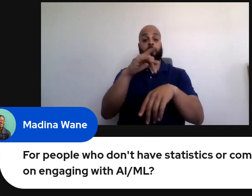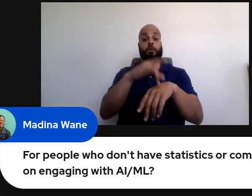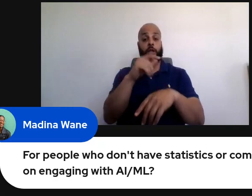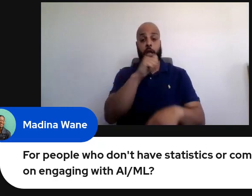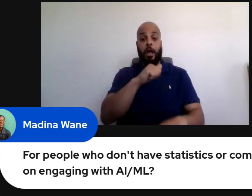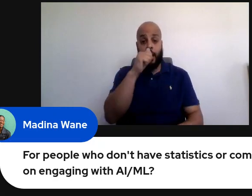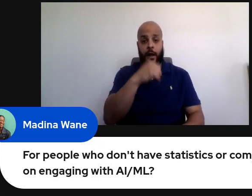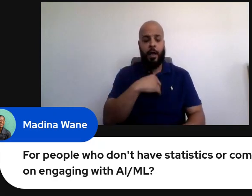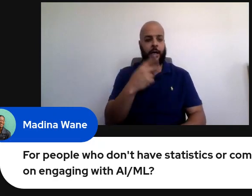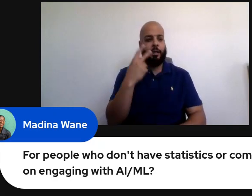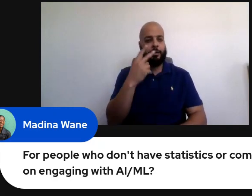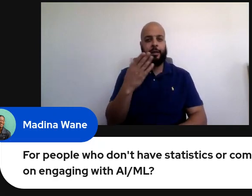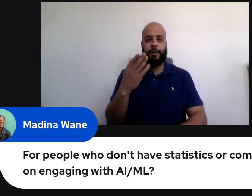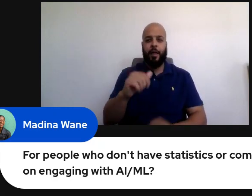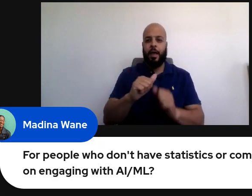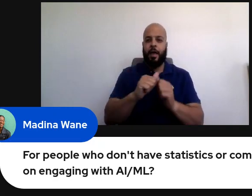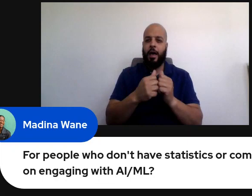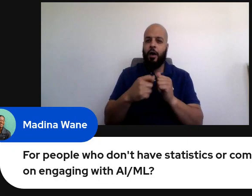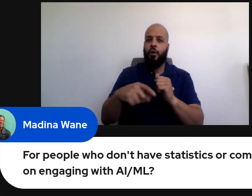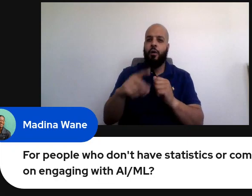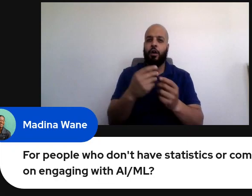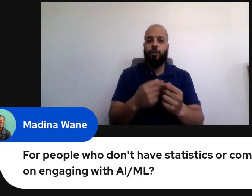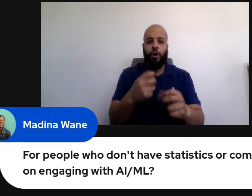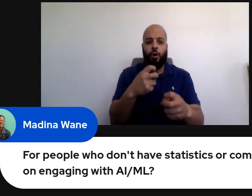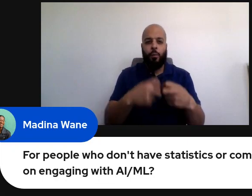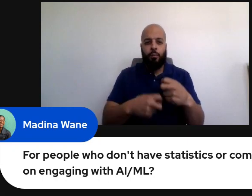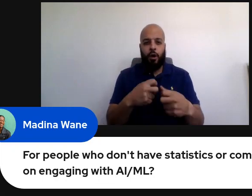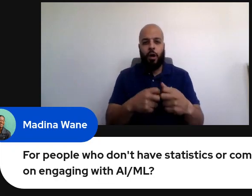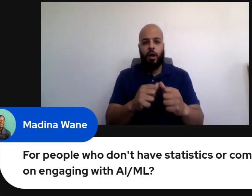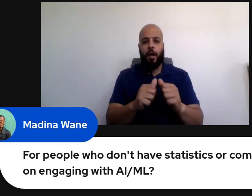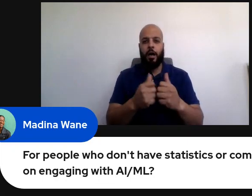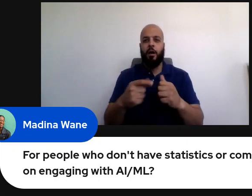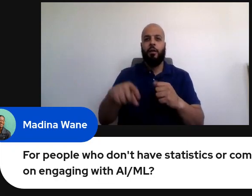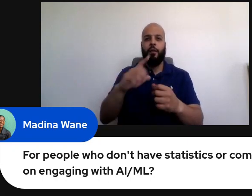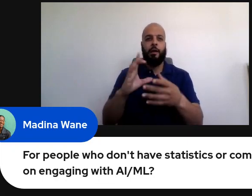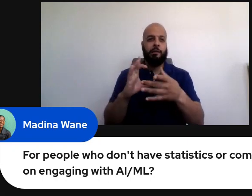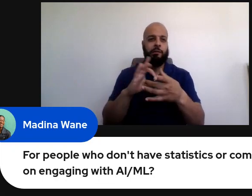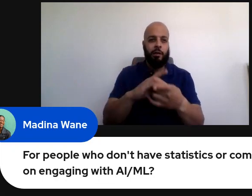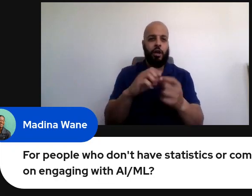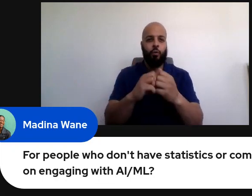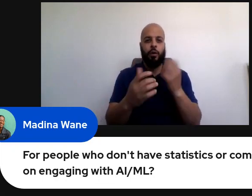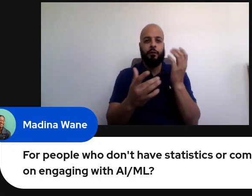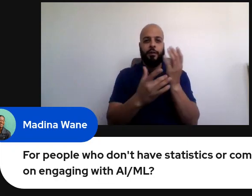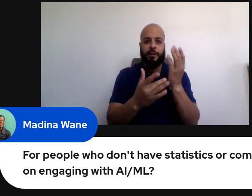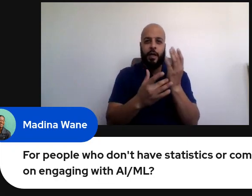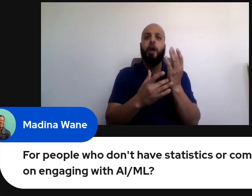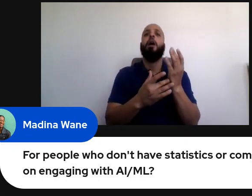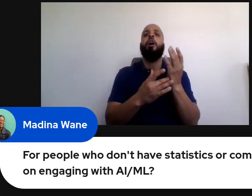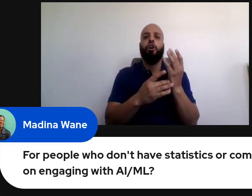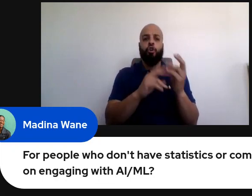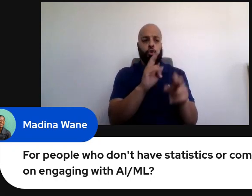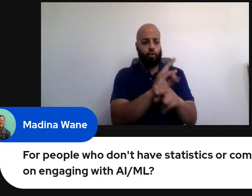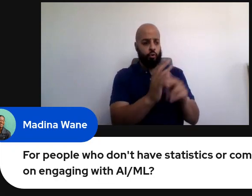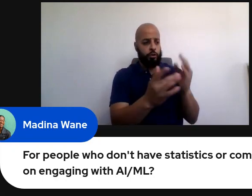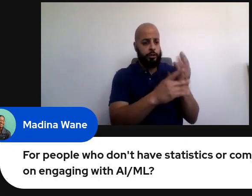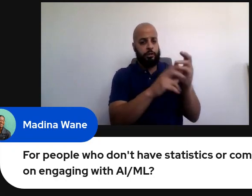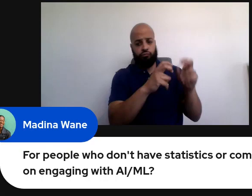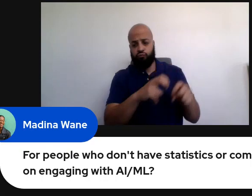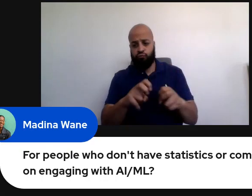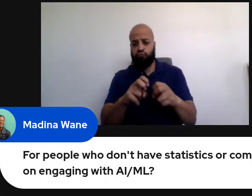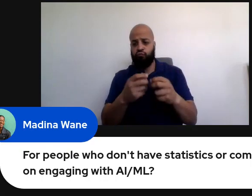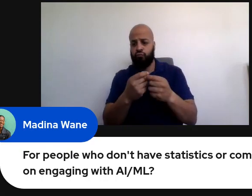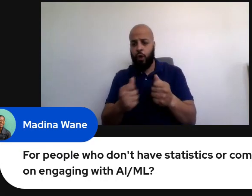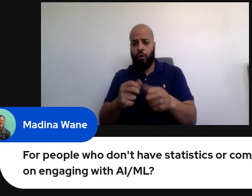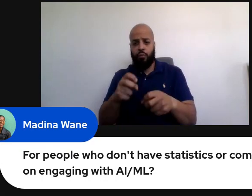seeing there how people solve problems and how people engage with tech in order to solve problems. I think that this is super